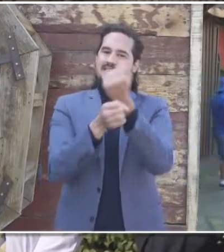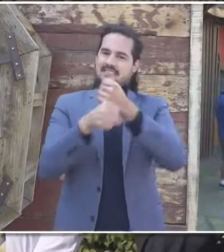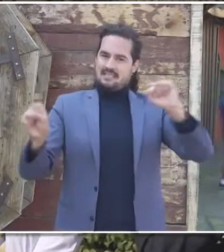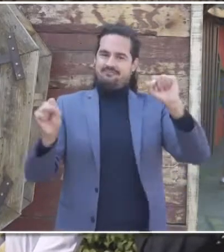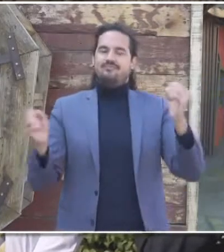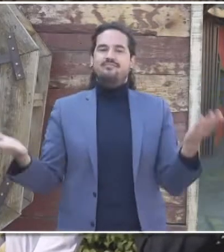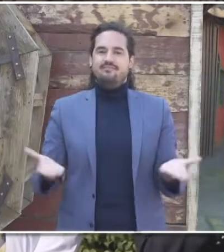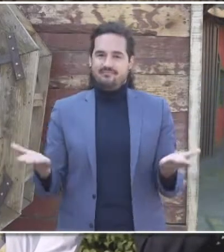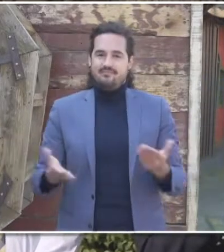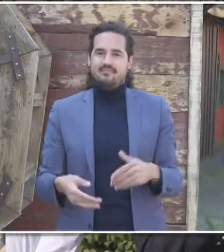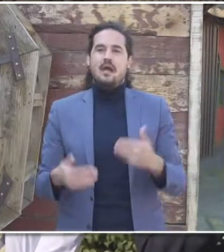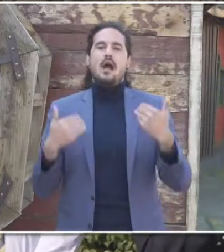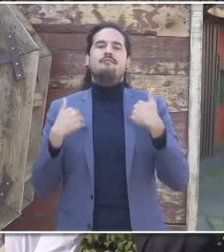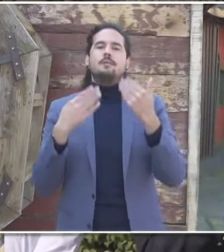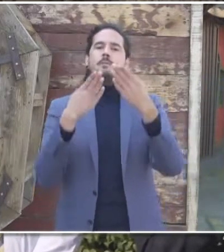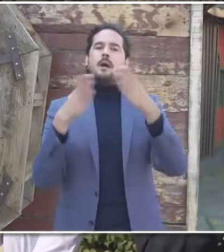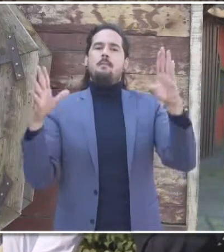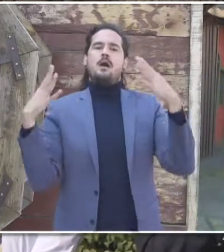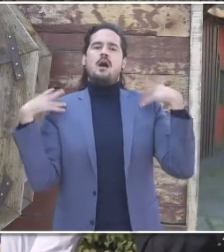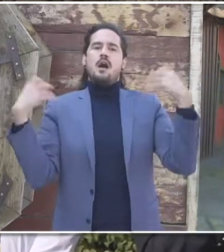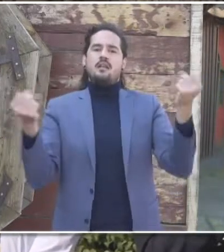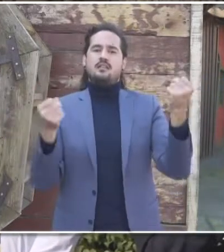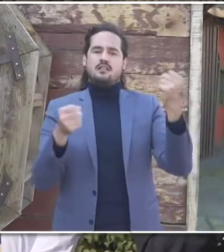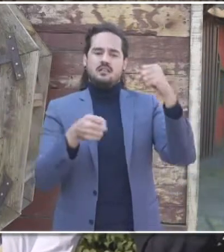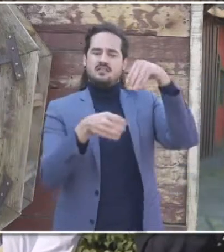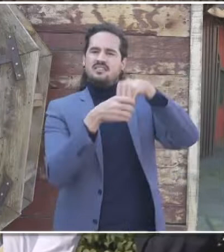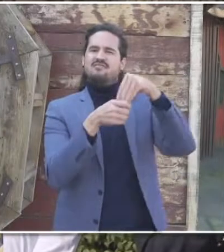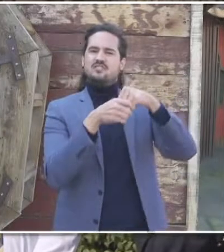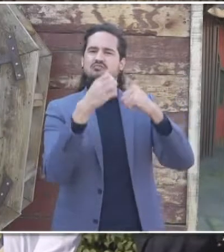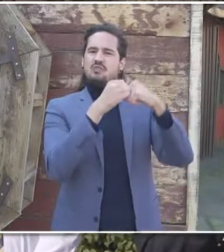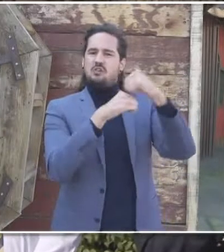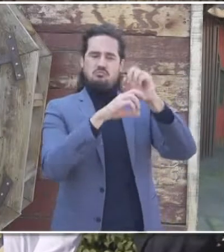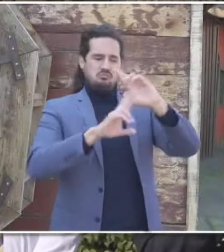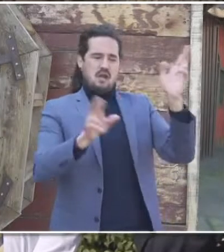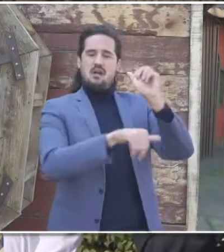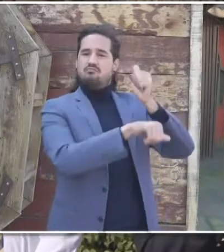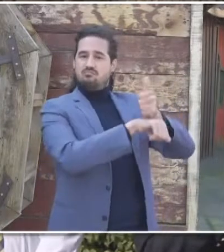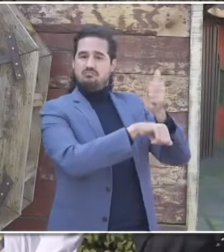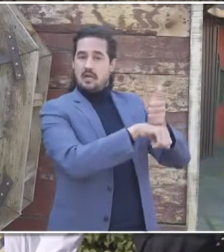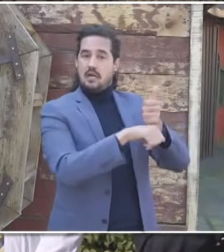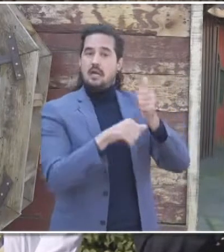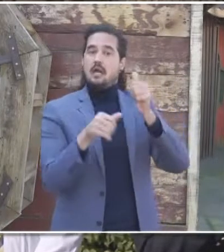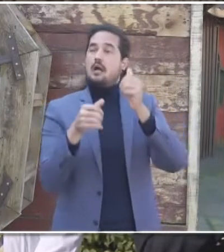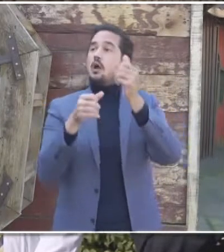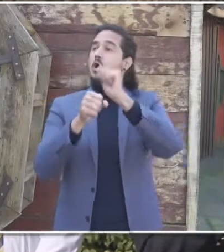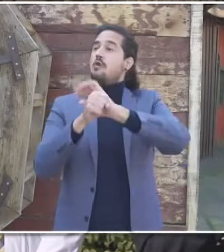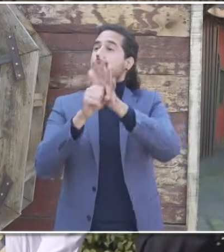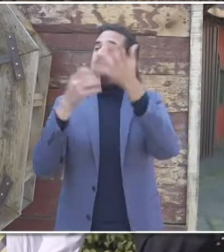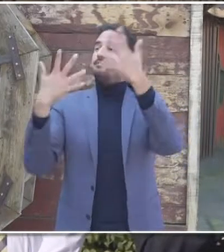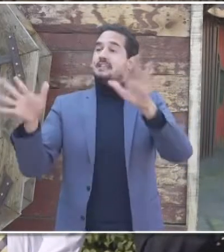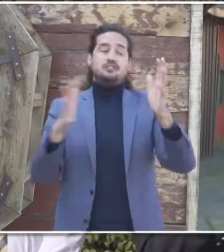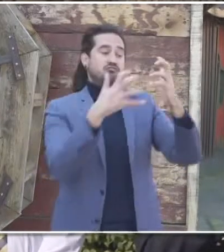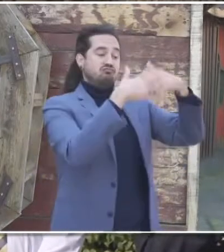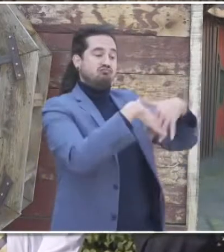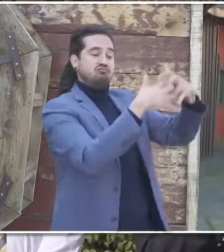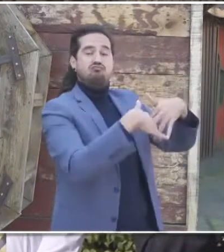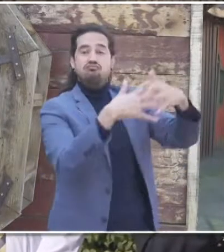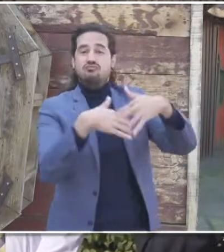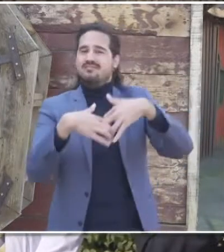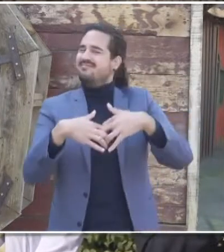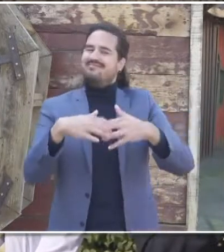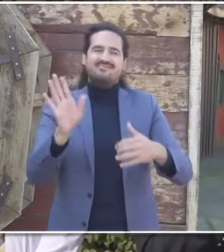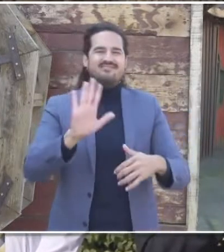just mentioned, this cannot go away. We cannot forget COVID. We must remember it and continue to build our public